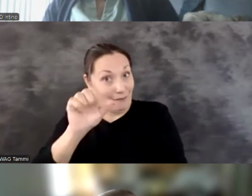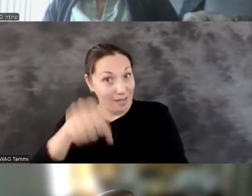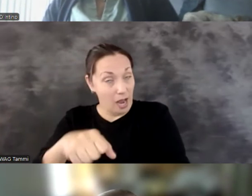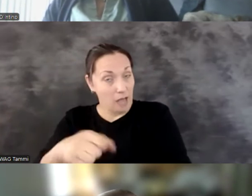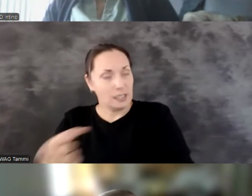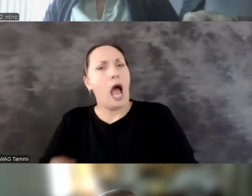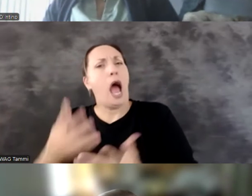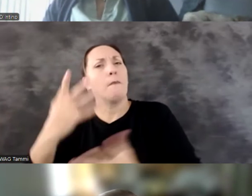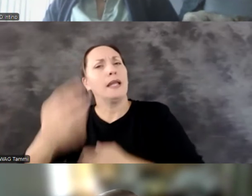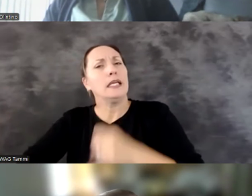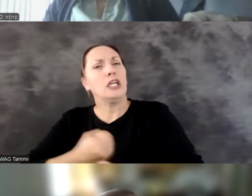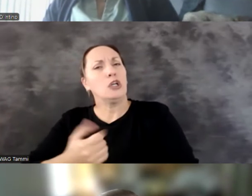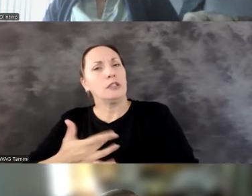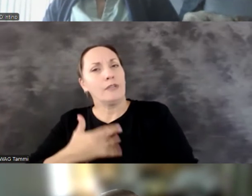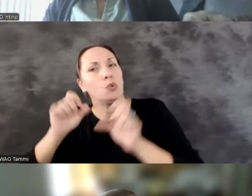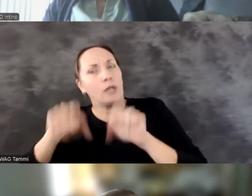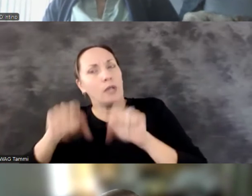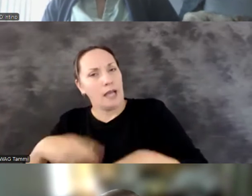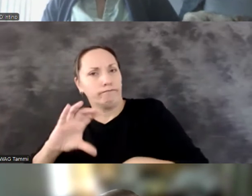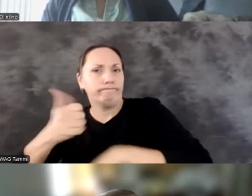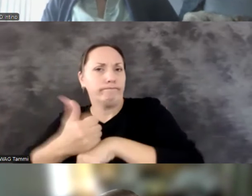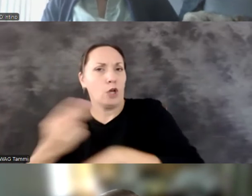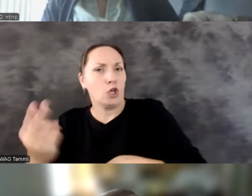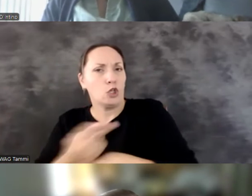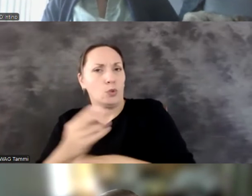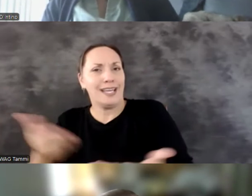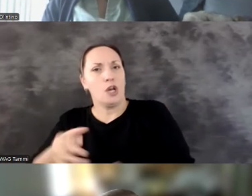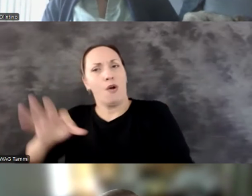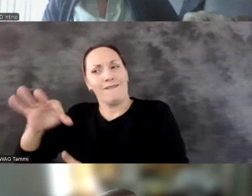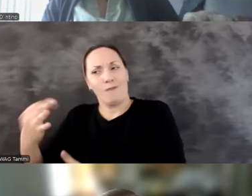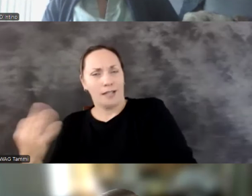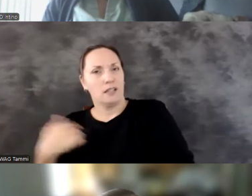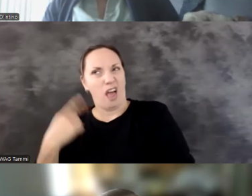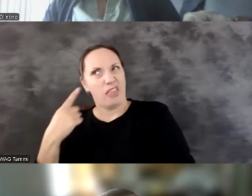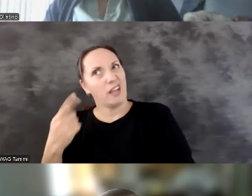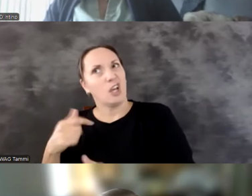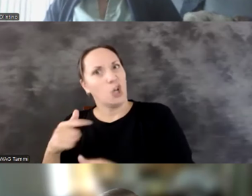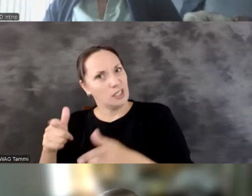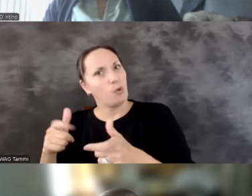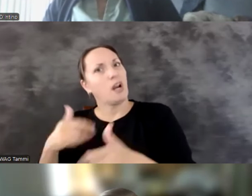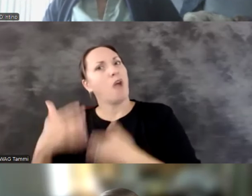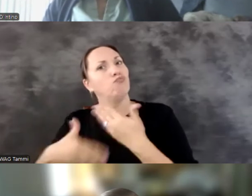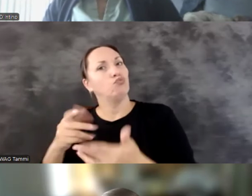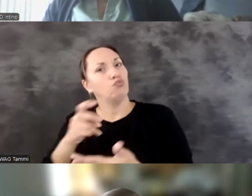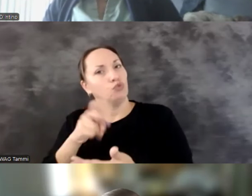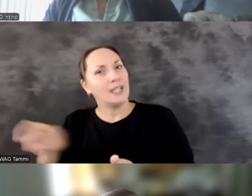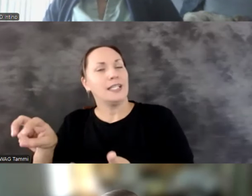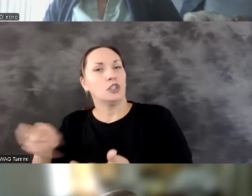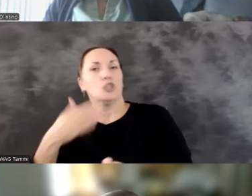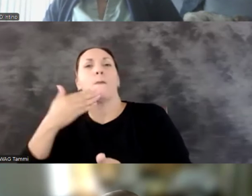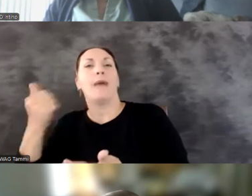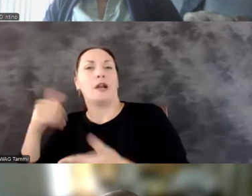be before it can be used? Here in France, I think it could really speed up the transition to better